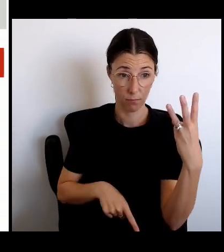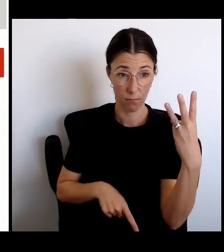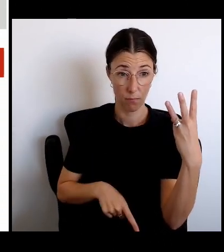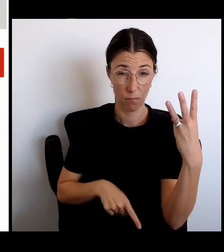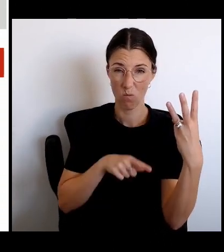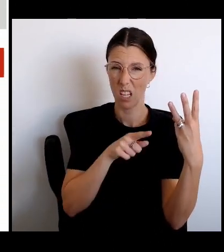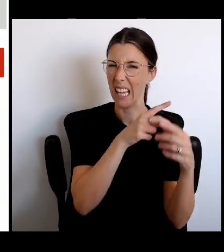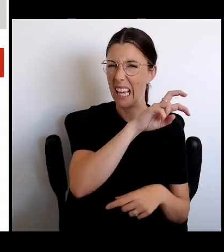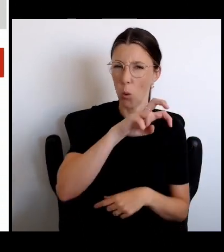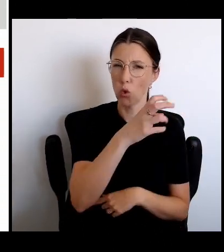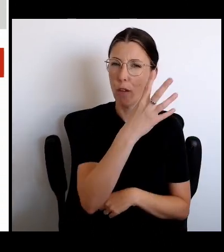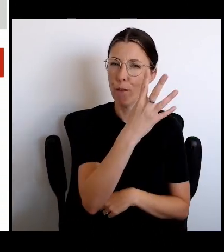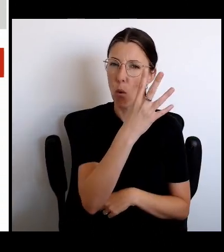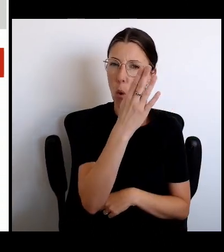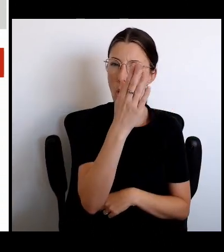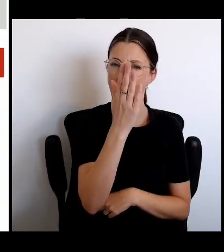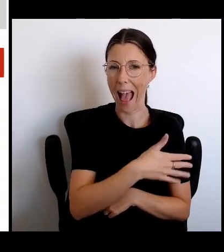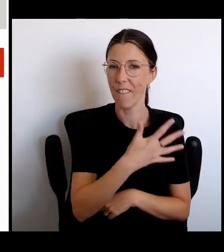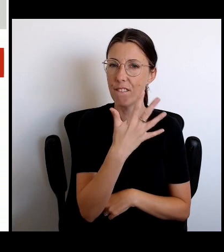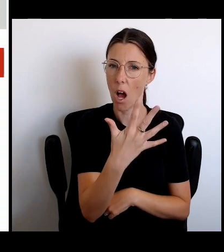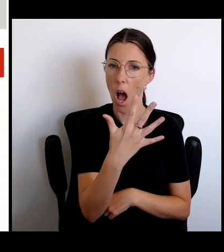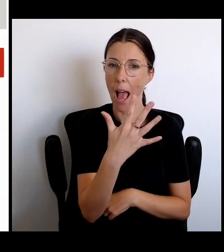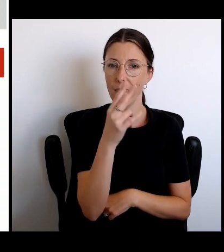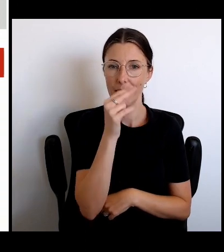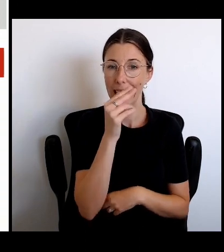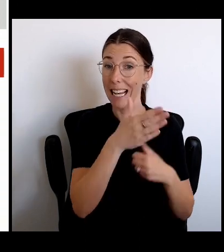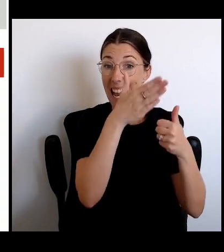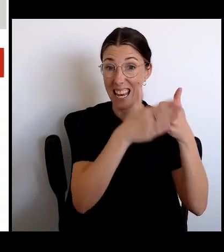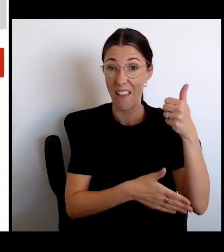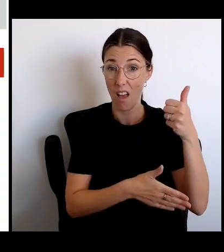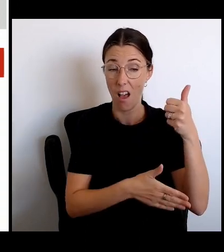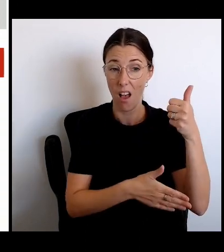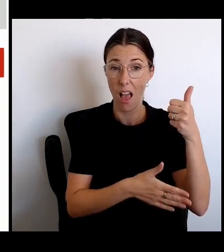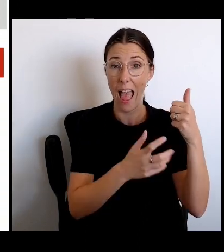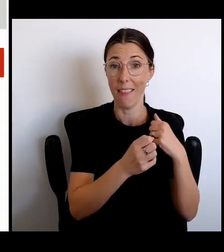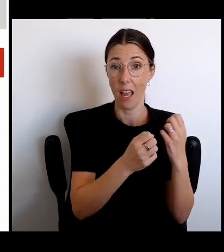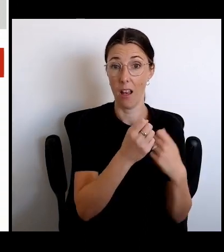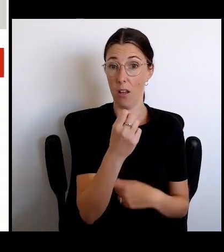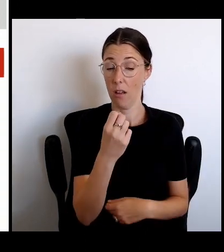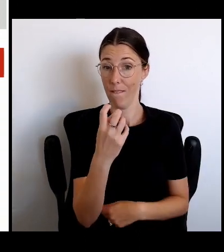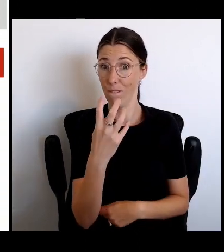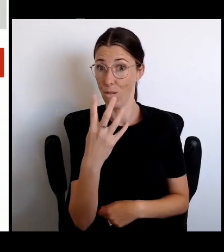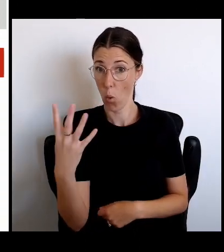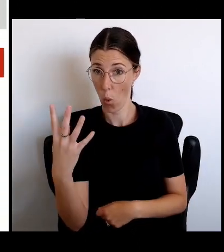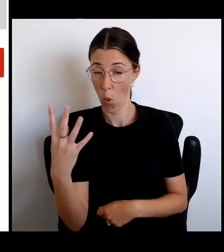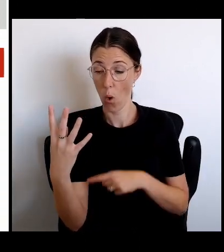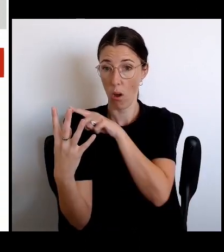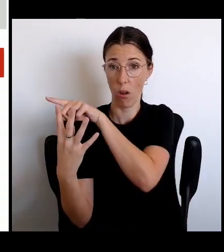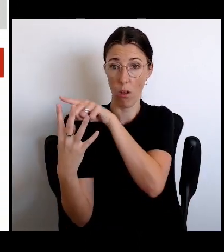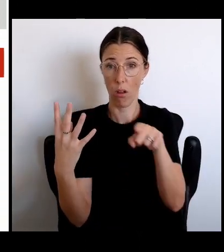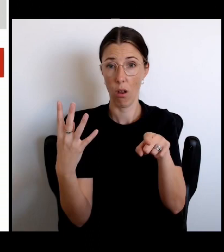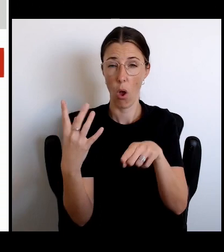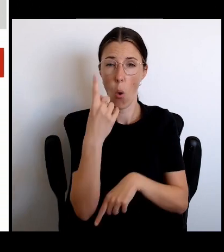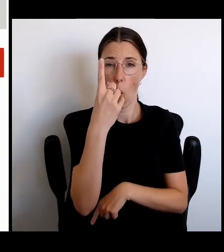5 teenagers who have never vaped. And then the remaining 4 segments account for the 1 in 5 teenagers who